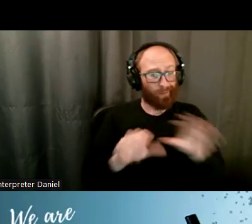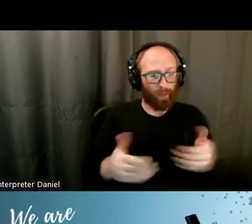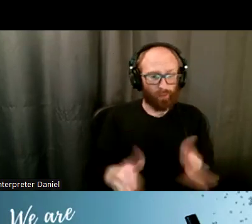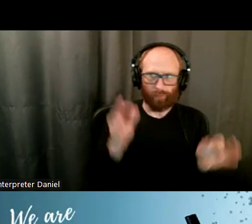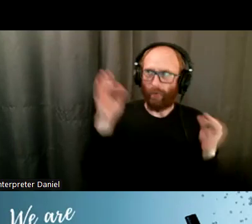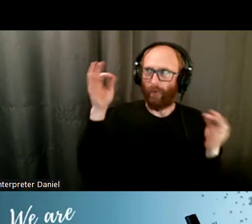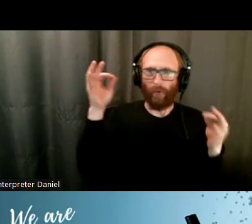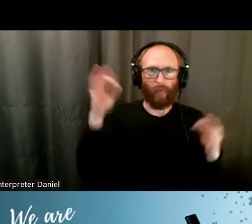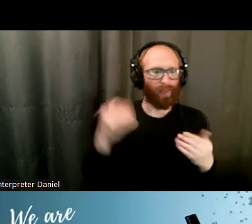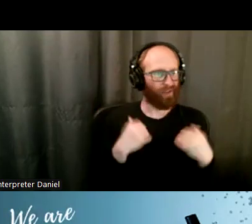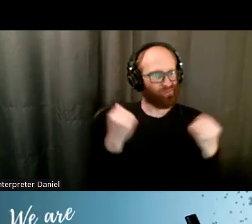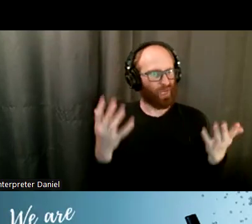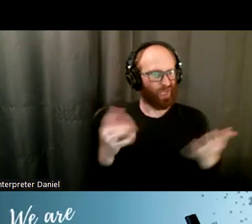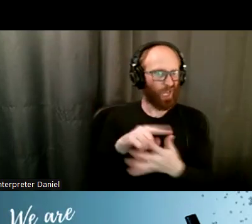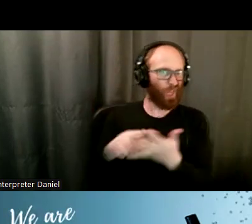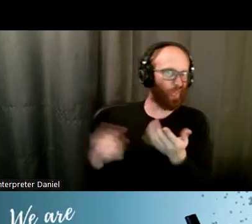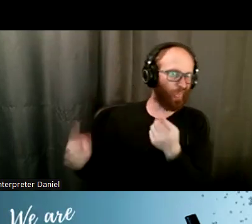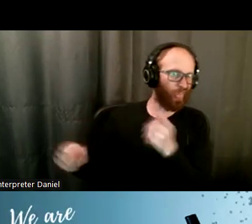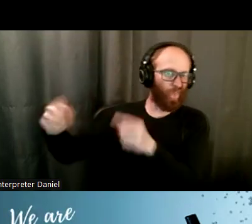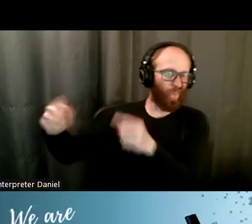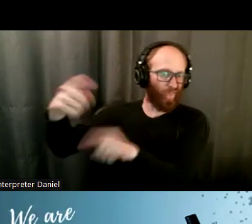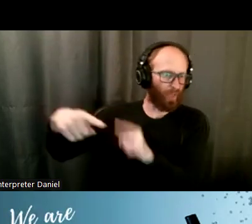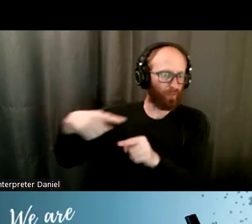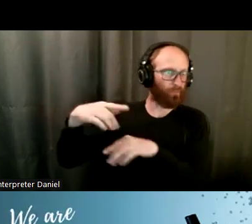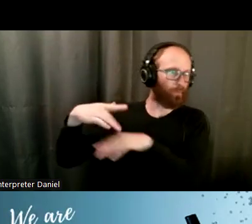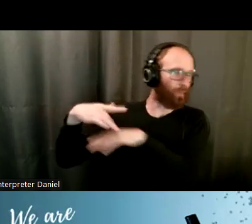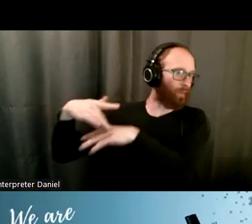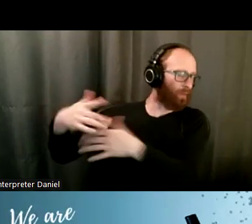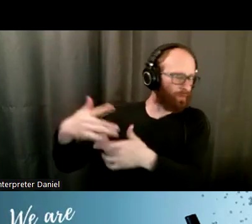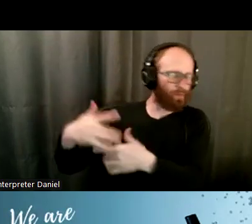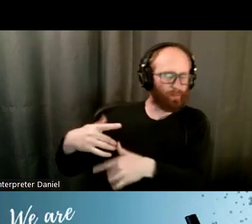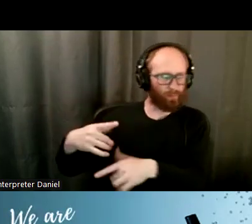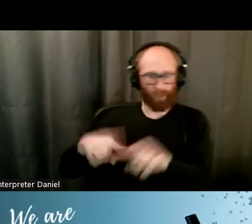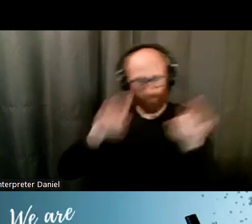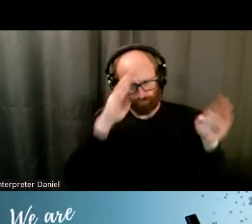them that may prevent them from attuning to their learning.